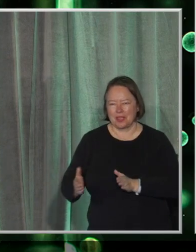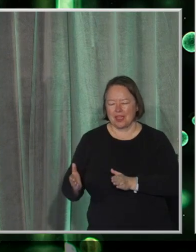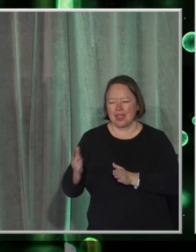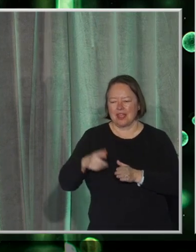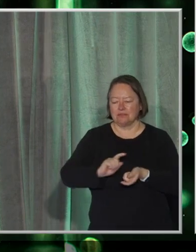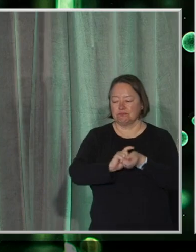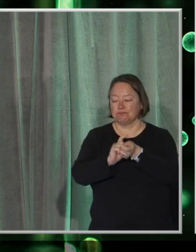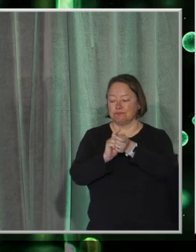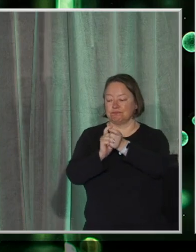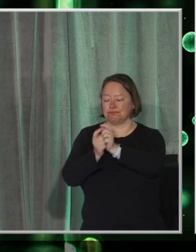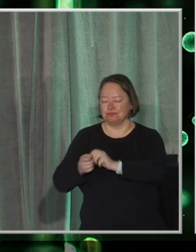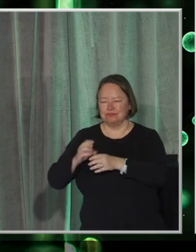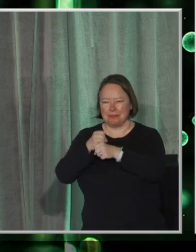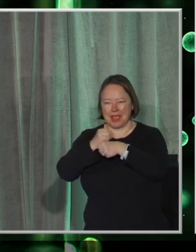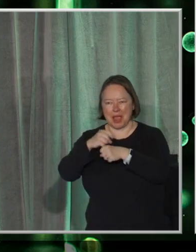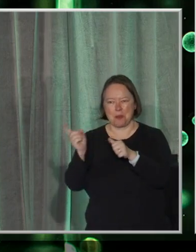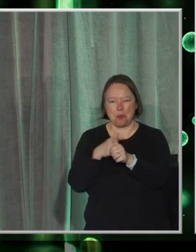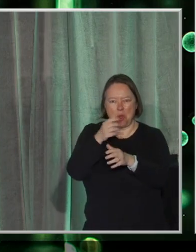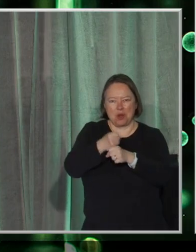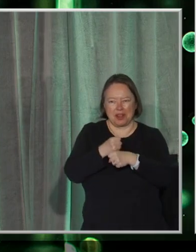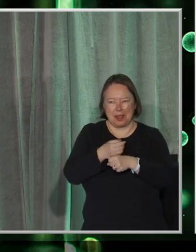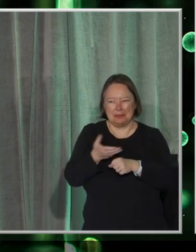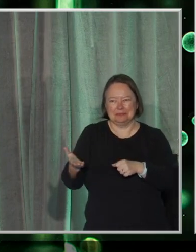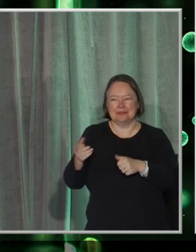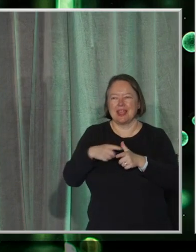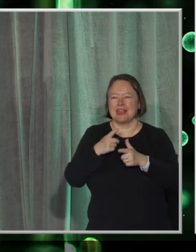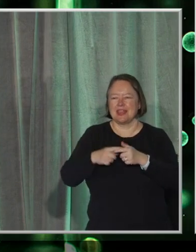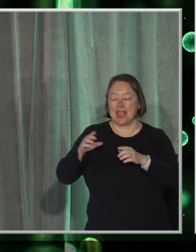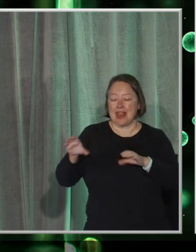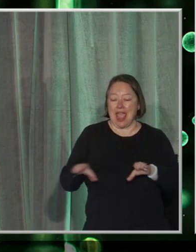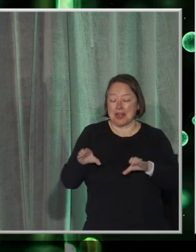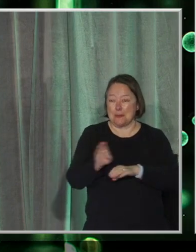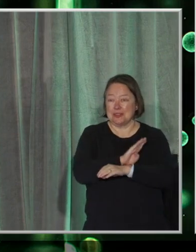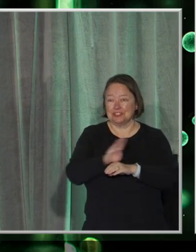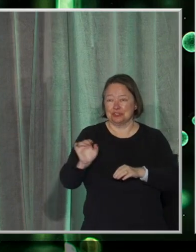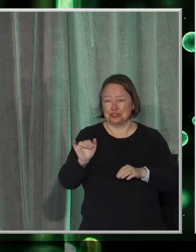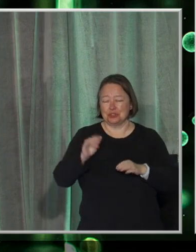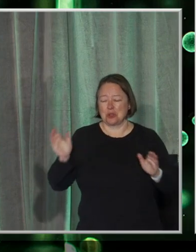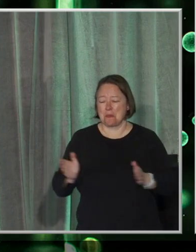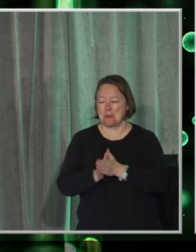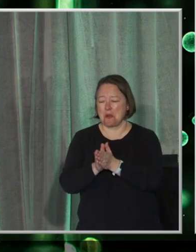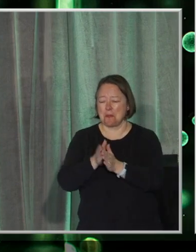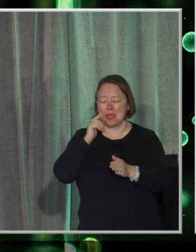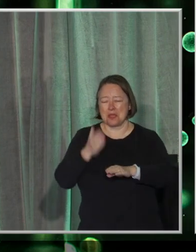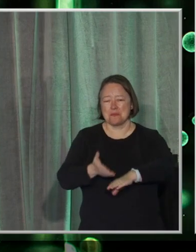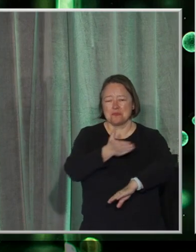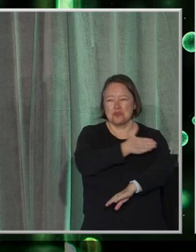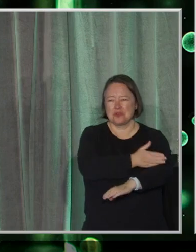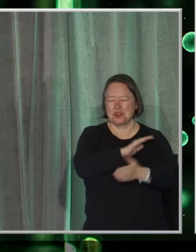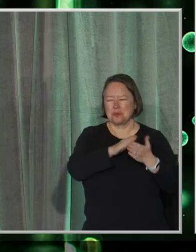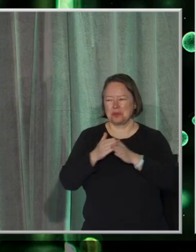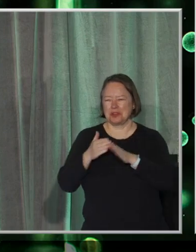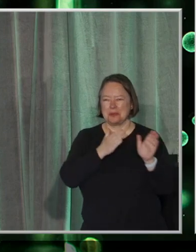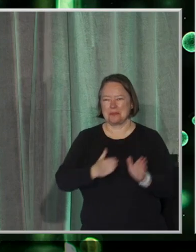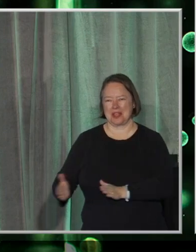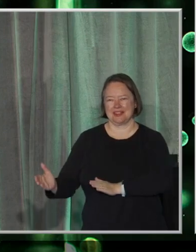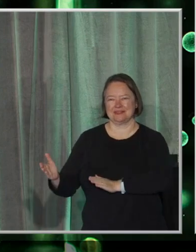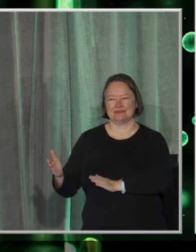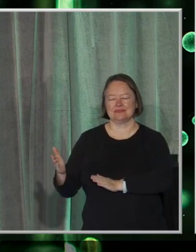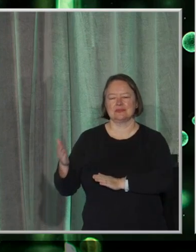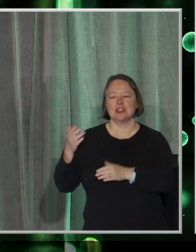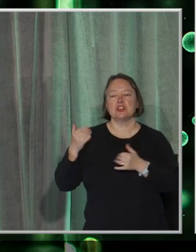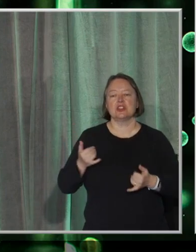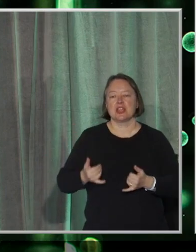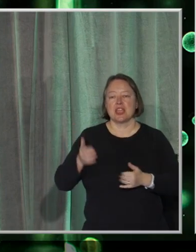full prototypes and, in some cases, active businesses, all motivated by improving our communities and planet. Through